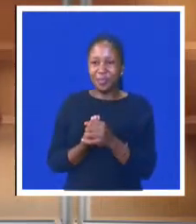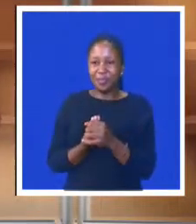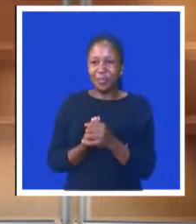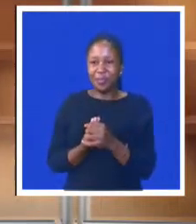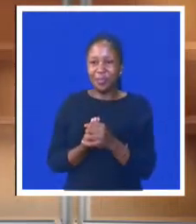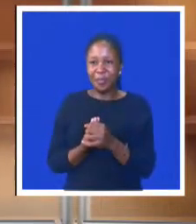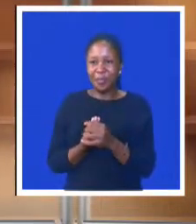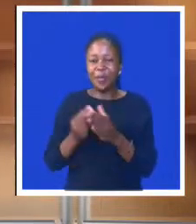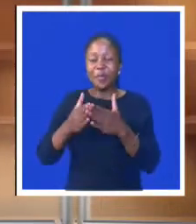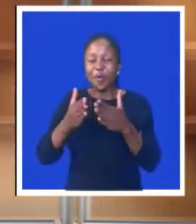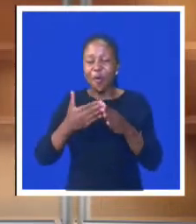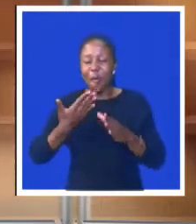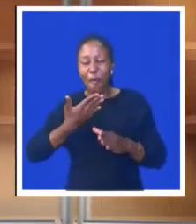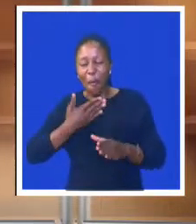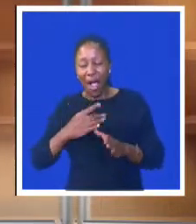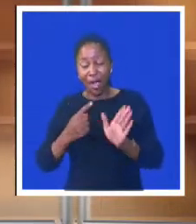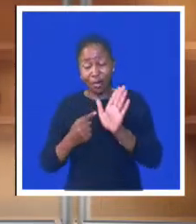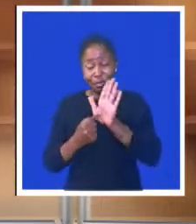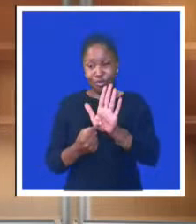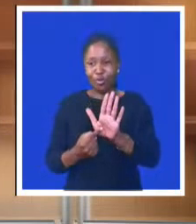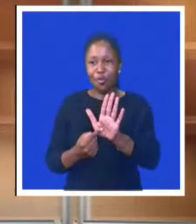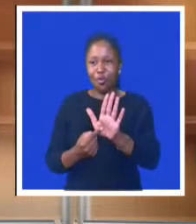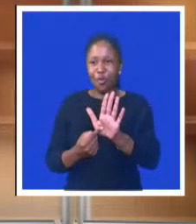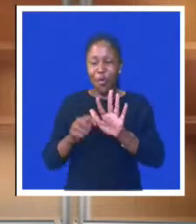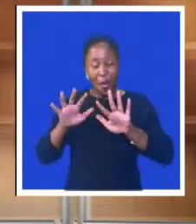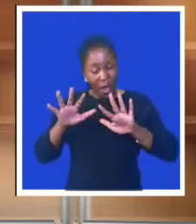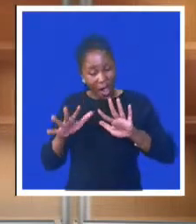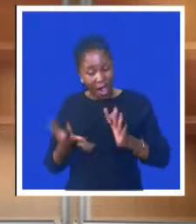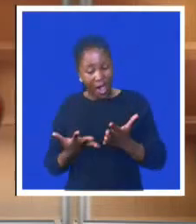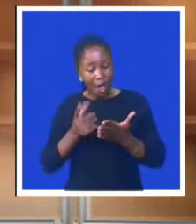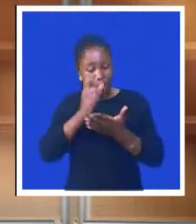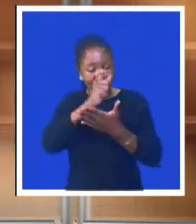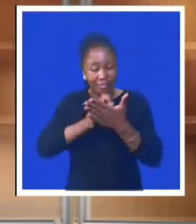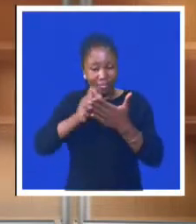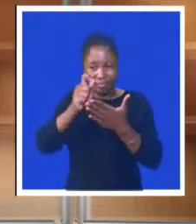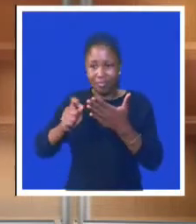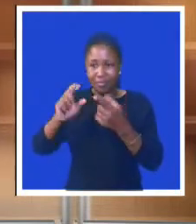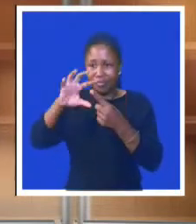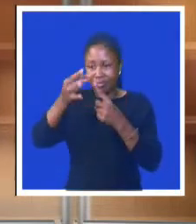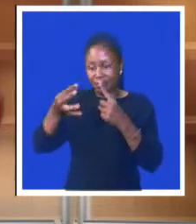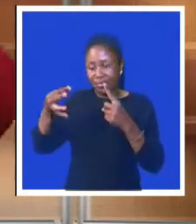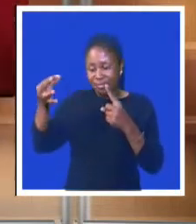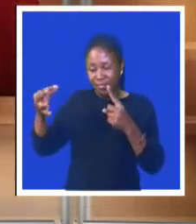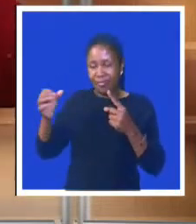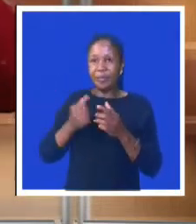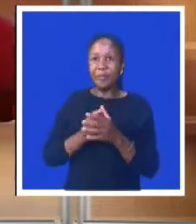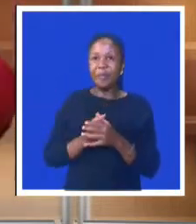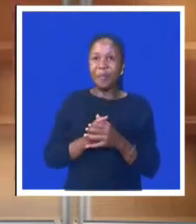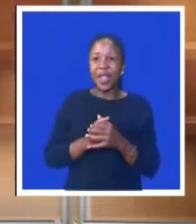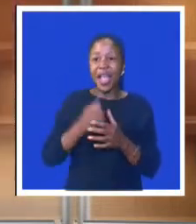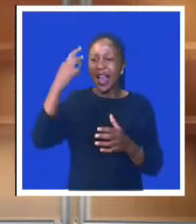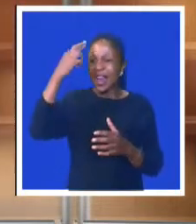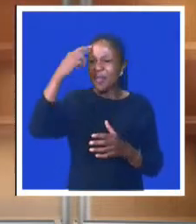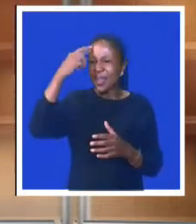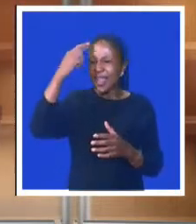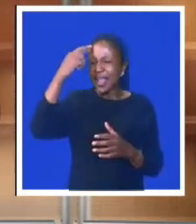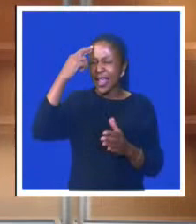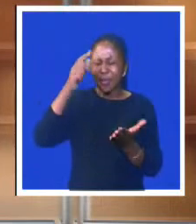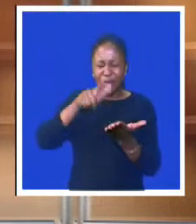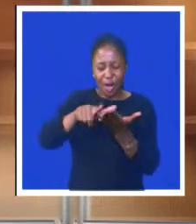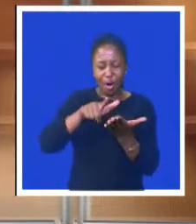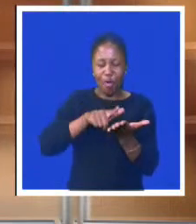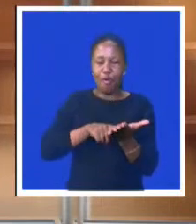were supposed to write these sentences. Remember, when writing a sentence, you always begin with a capital letter, and at the